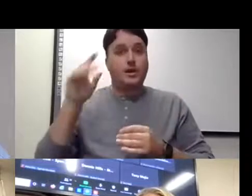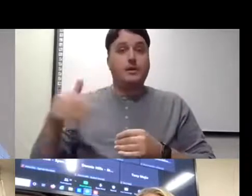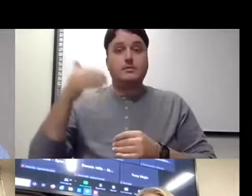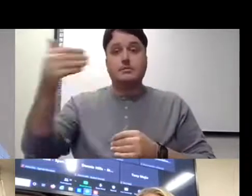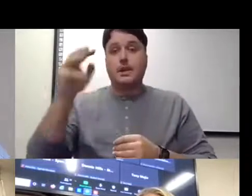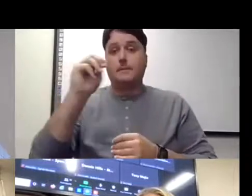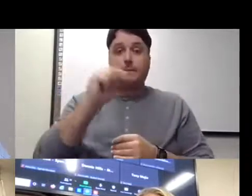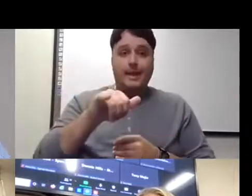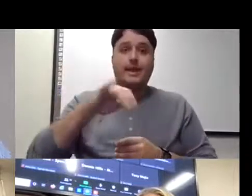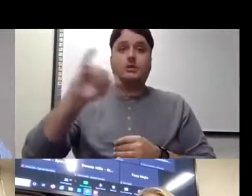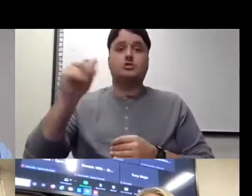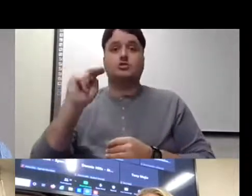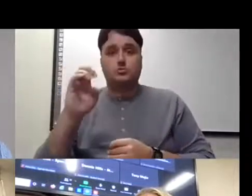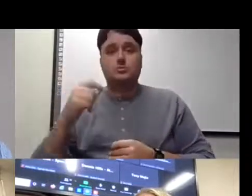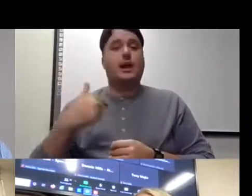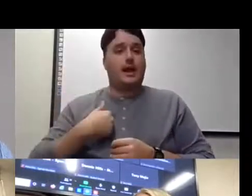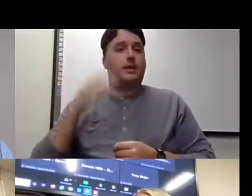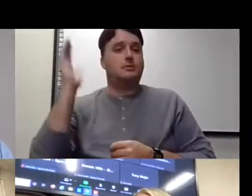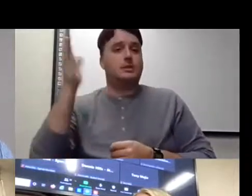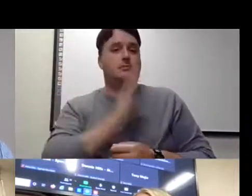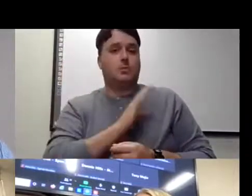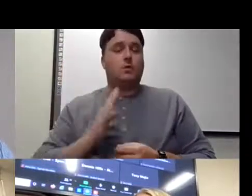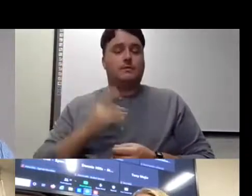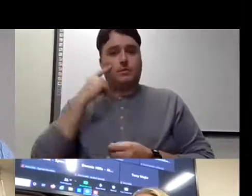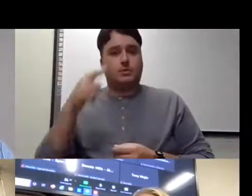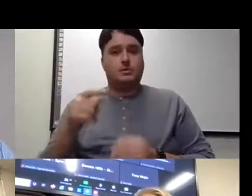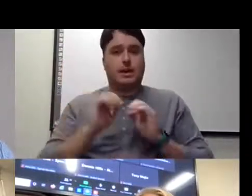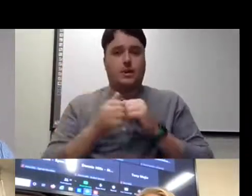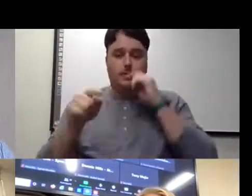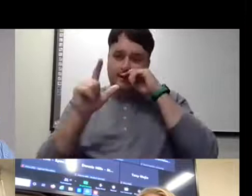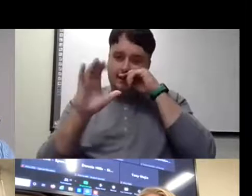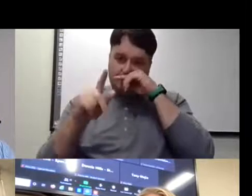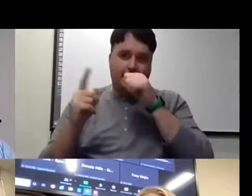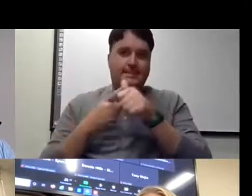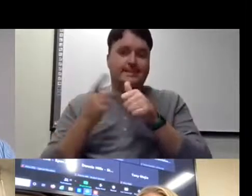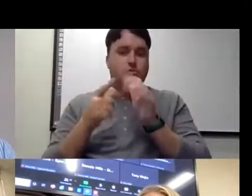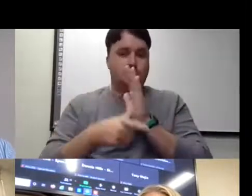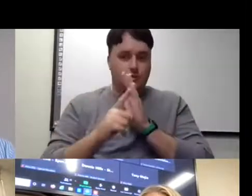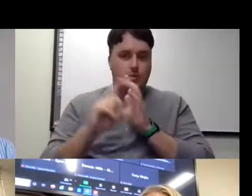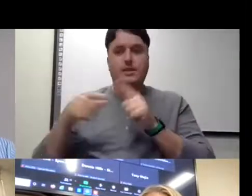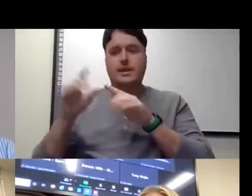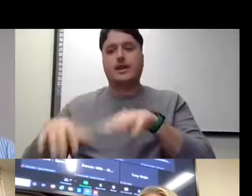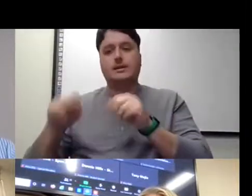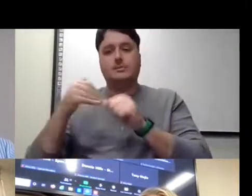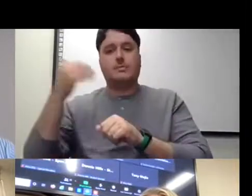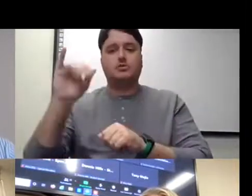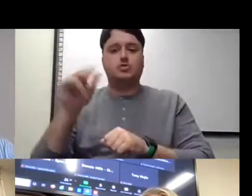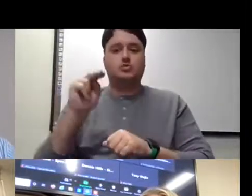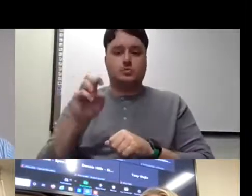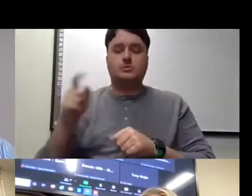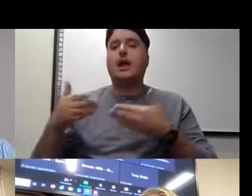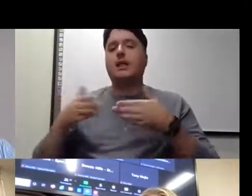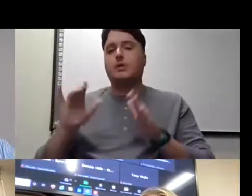and June, I'll be presenting to the board on LCAP initial review and then adoption by June. So it does give the board